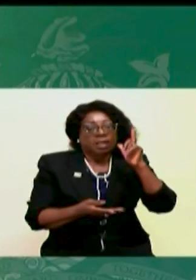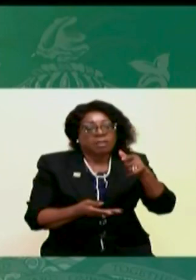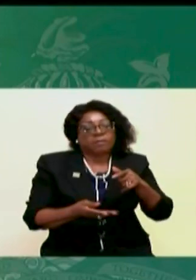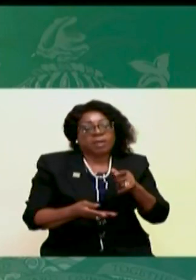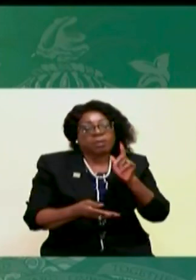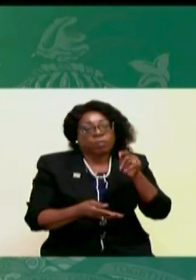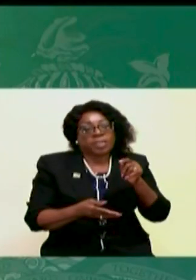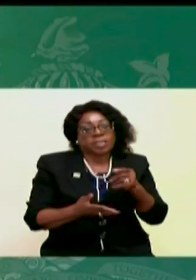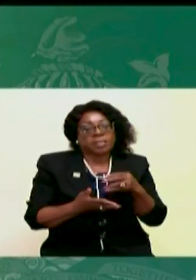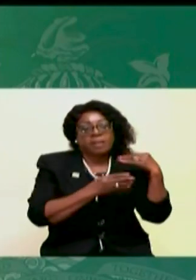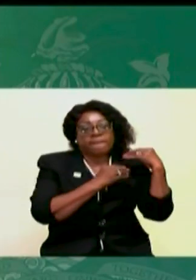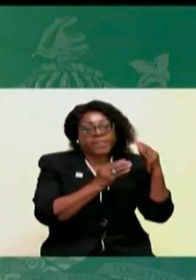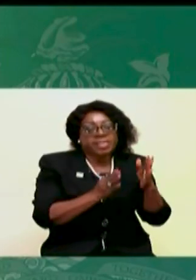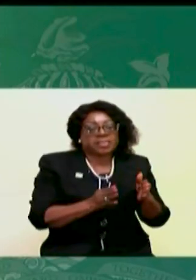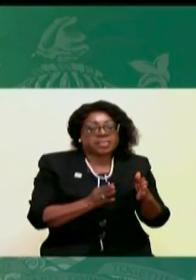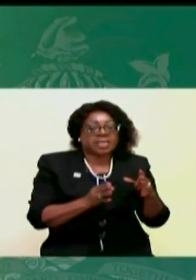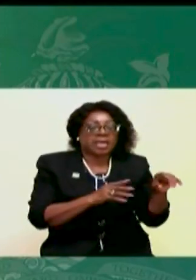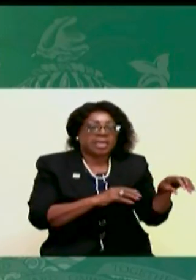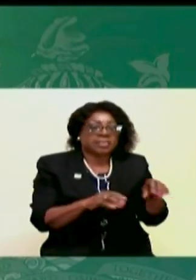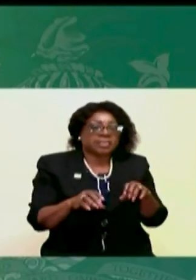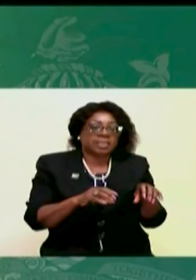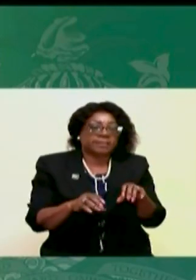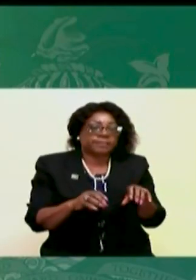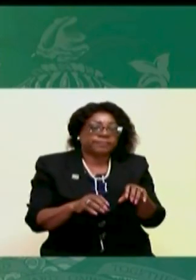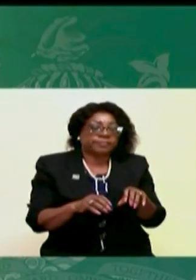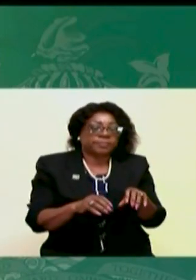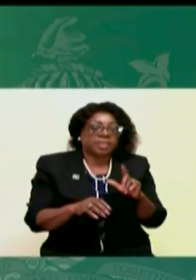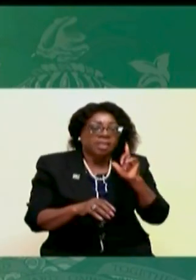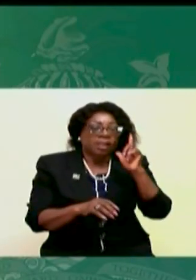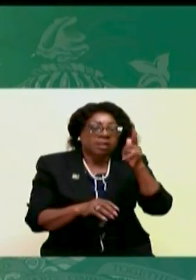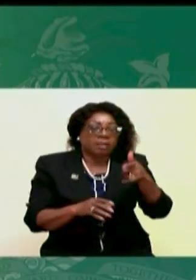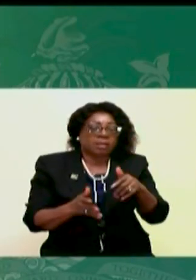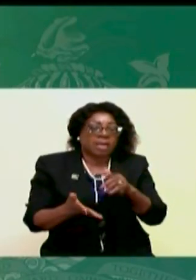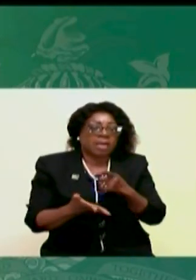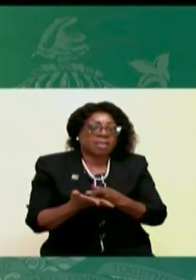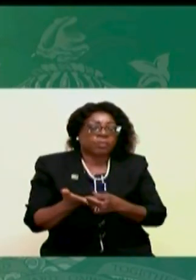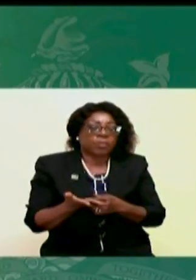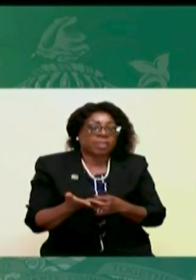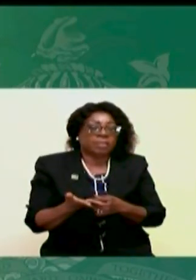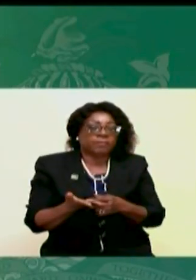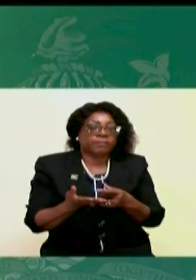done. Look at what she's done. Look at what, and then